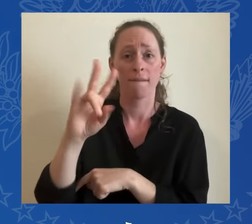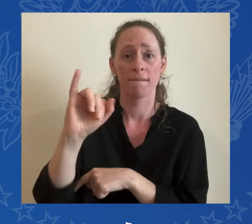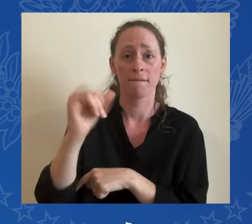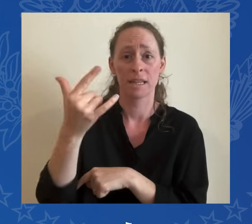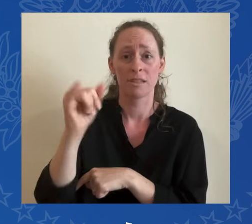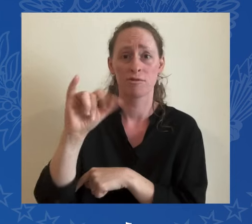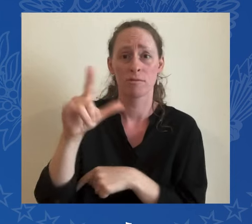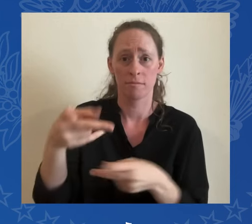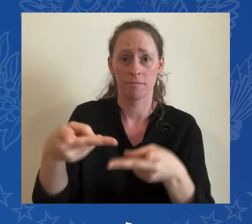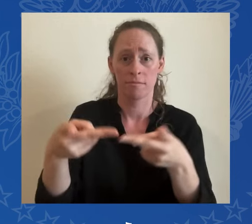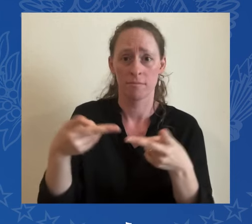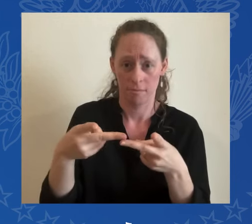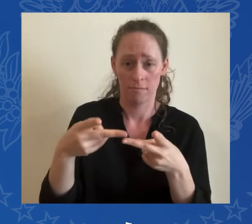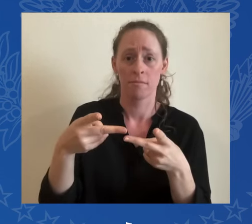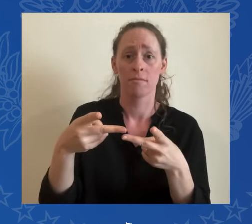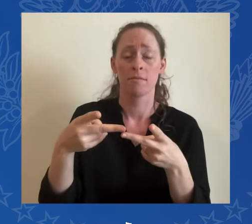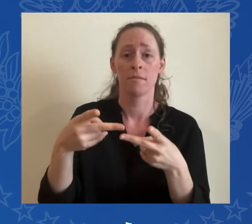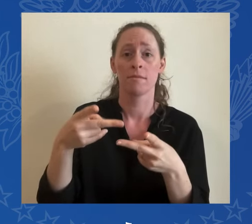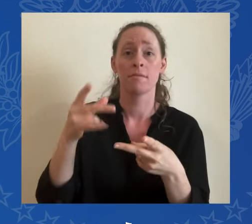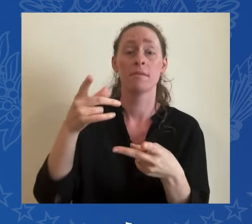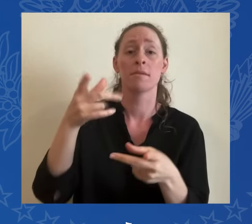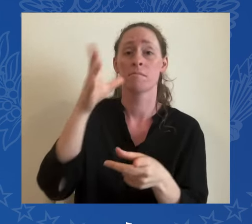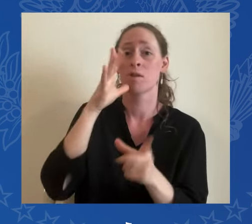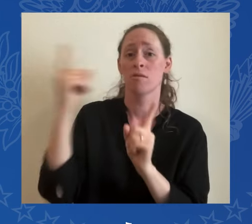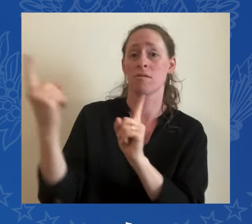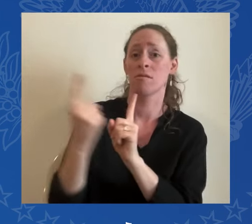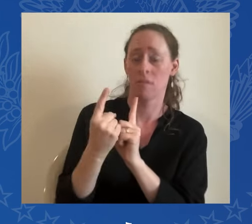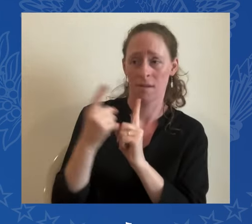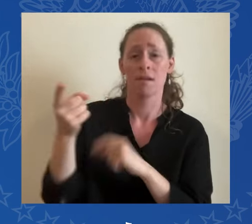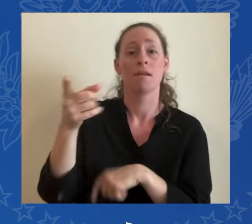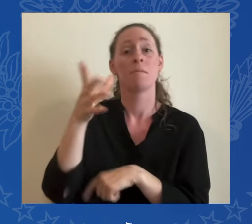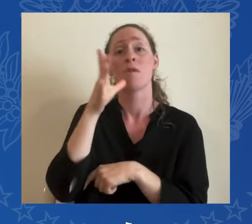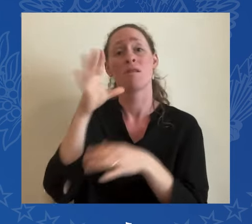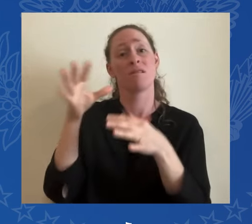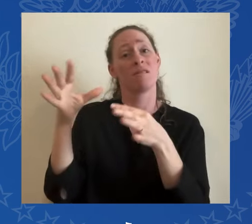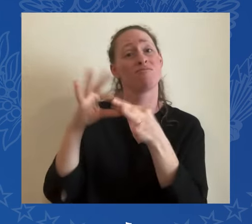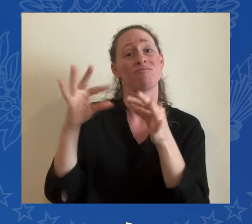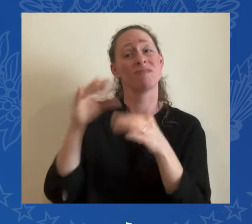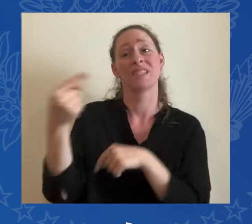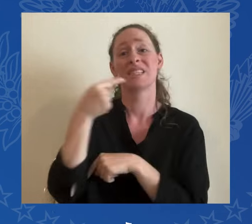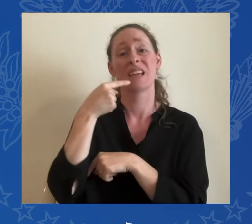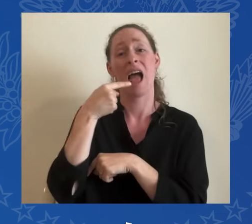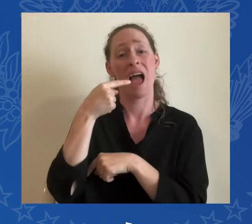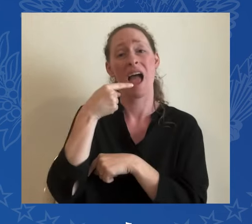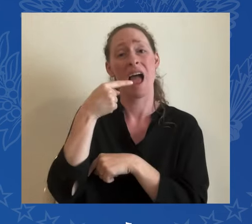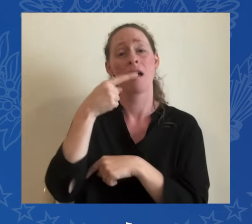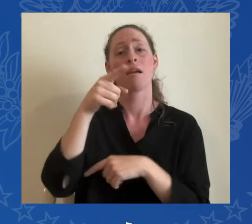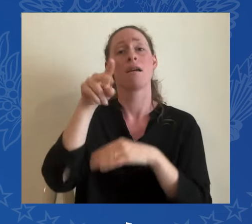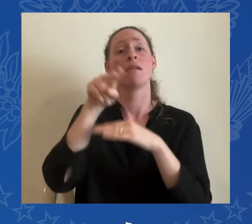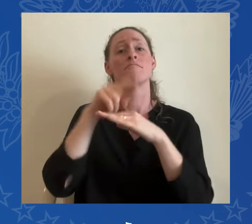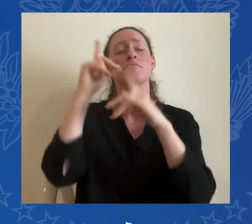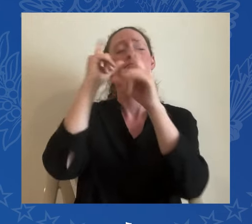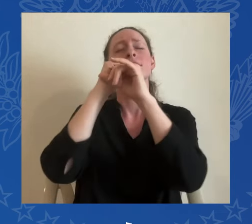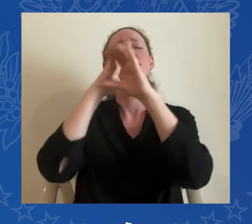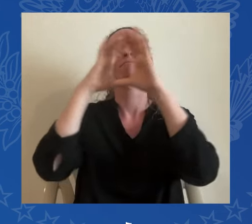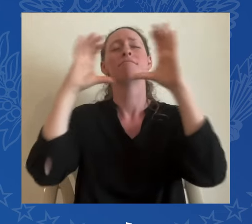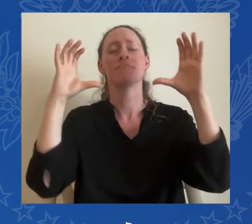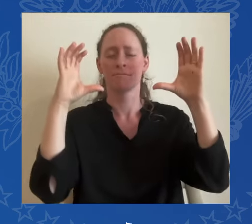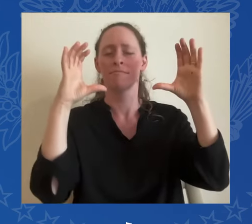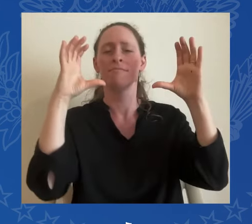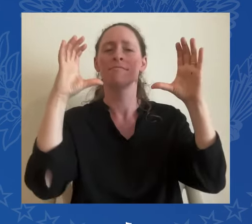of alternative reality that just doesn't exist. This is my reality, because my 10-year-old daughter was